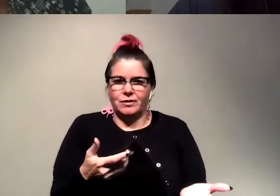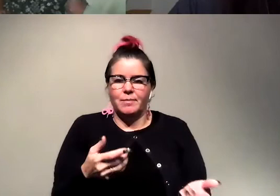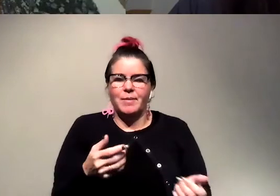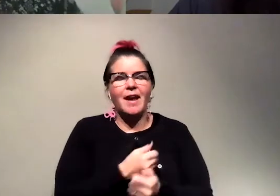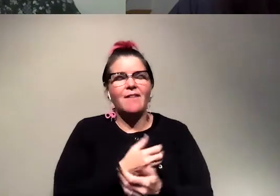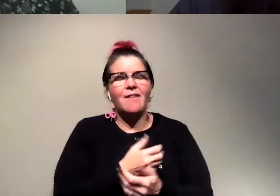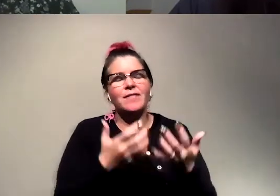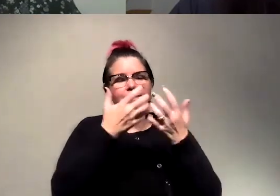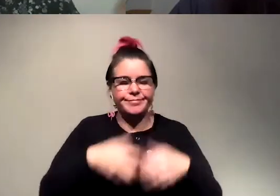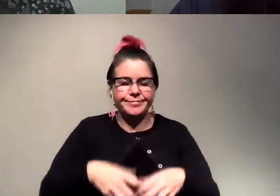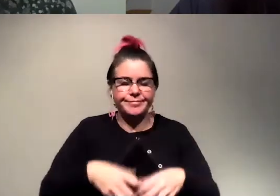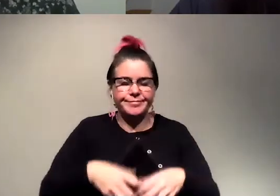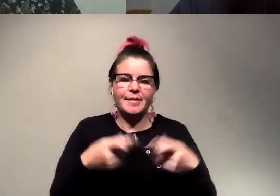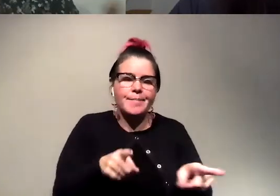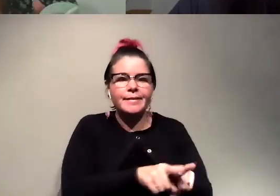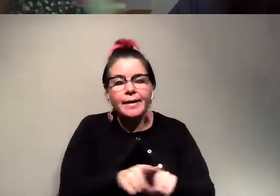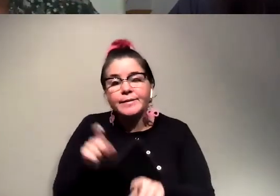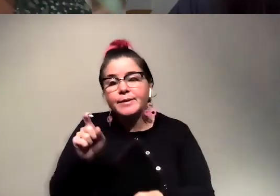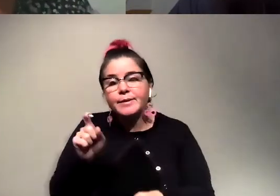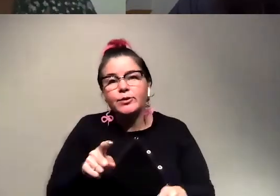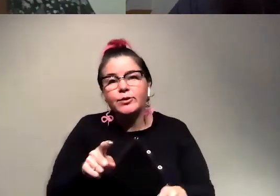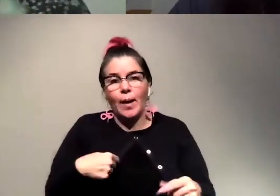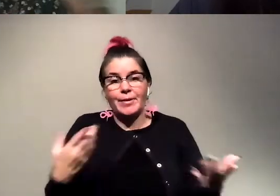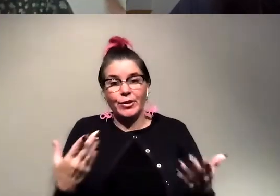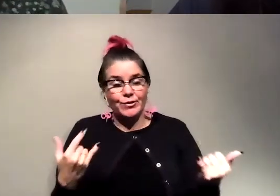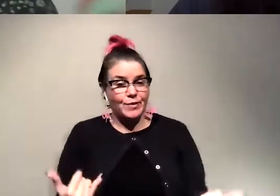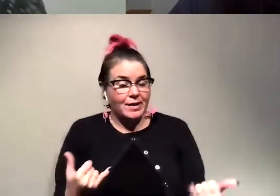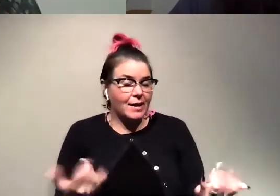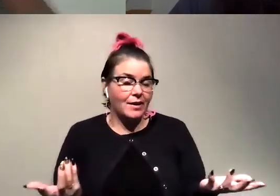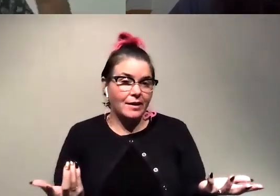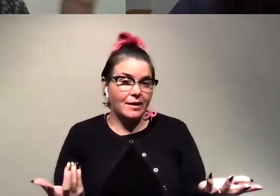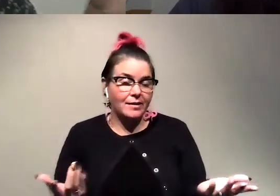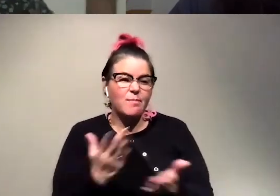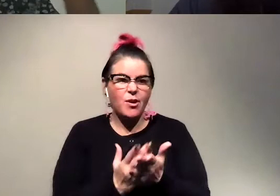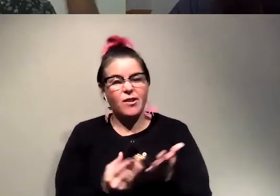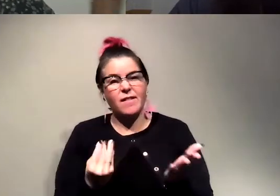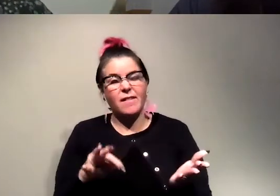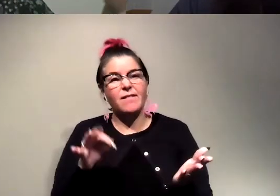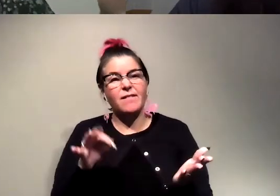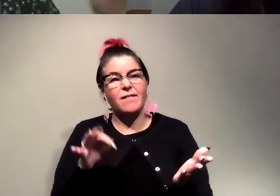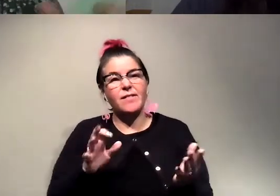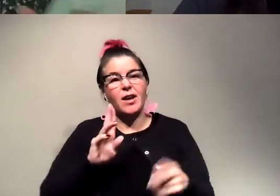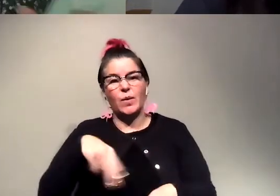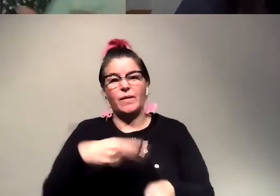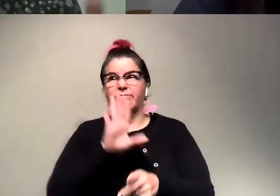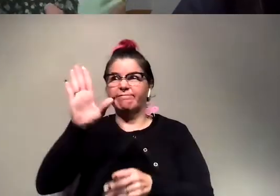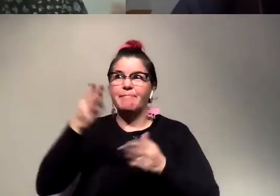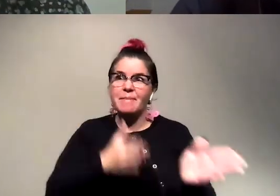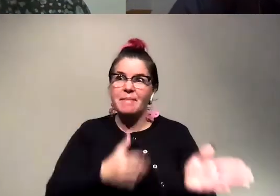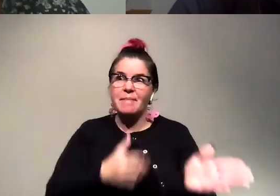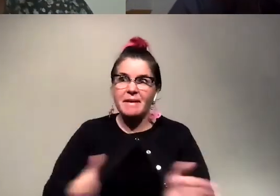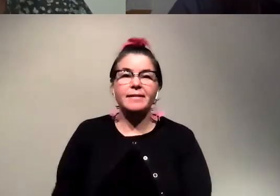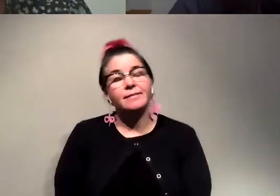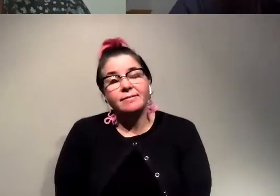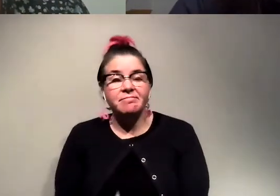supposed to. So me being here right now is part of the universe's plan, and that's